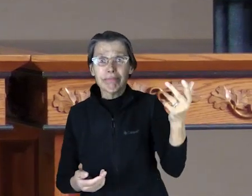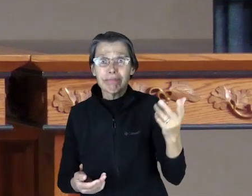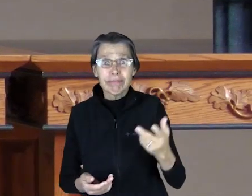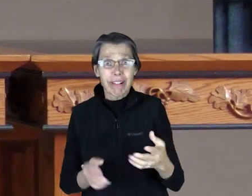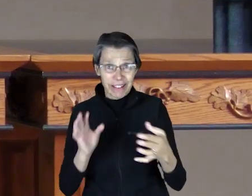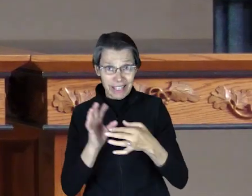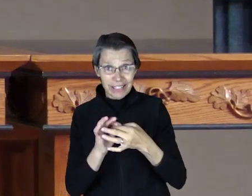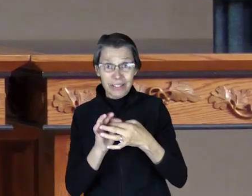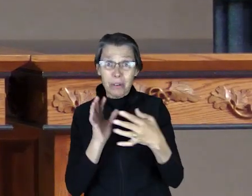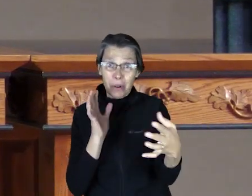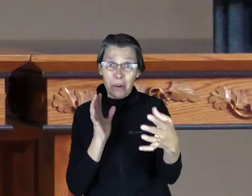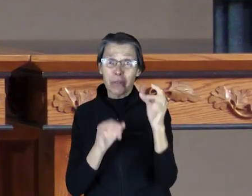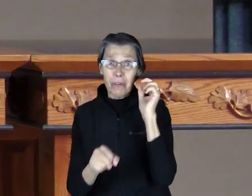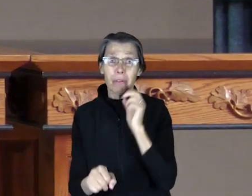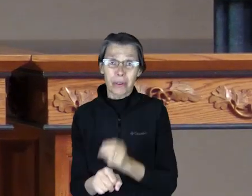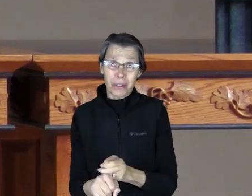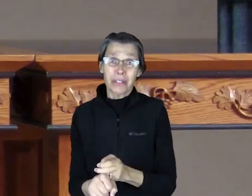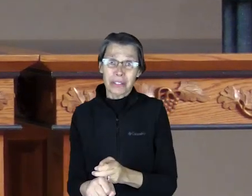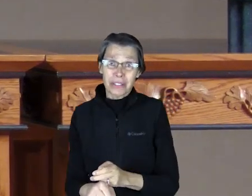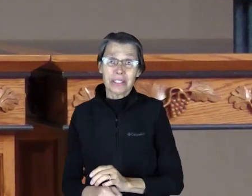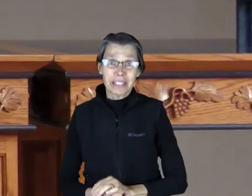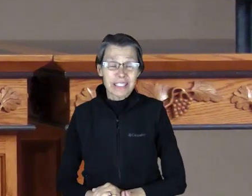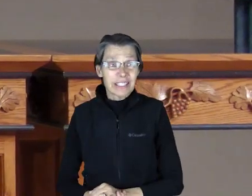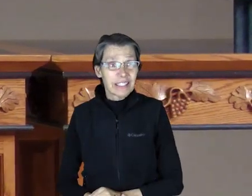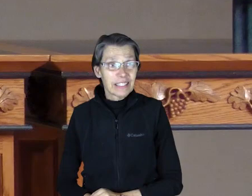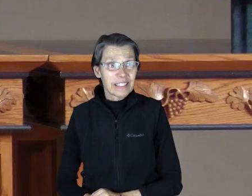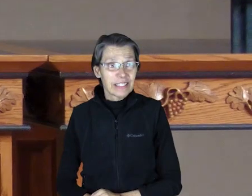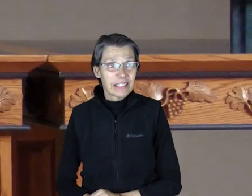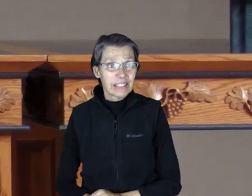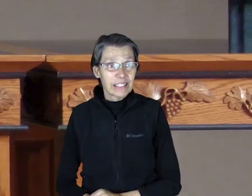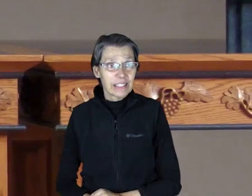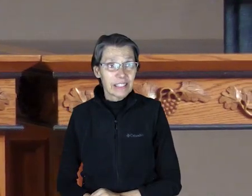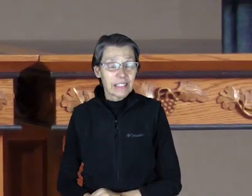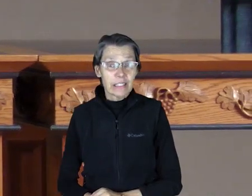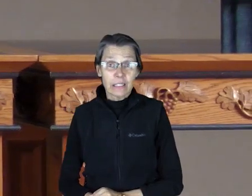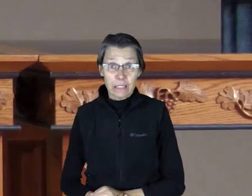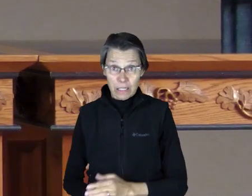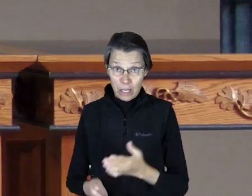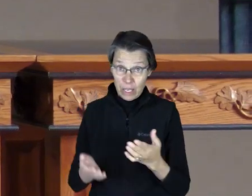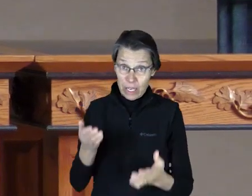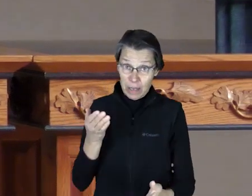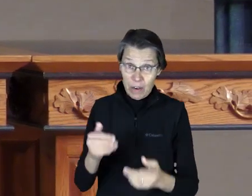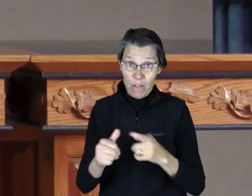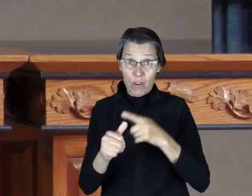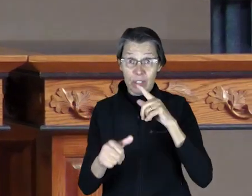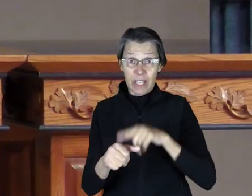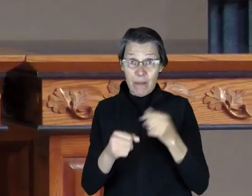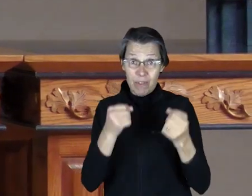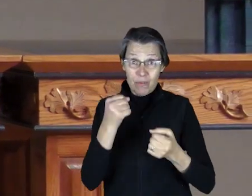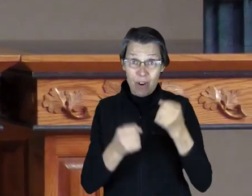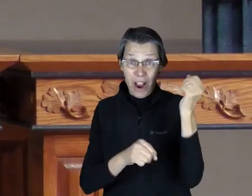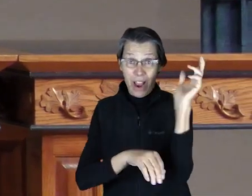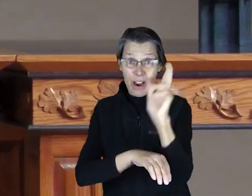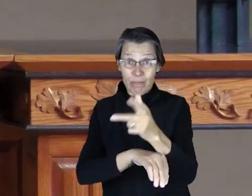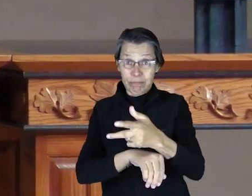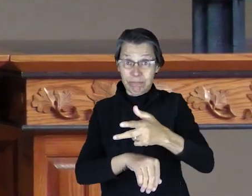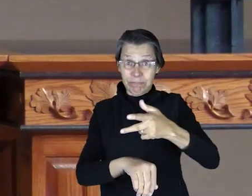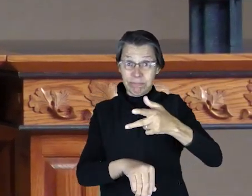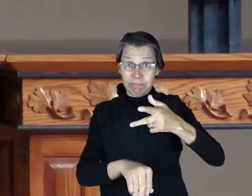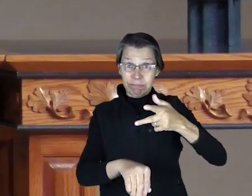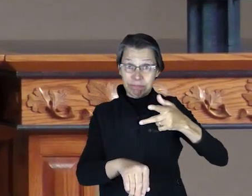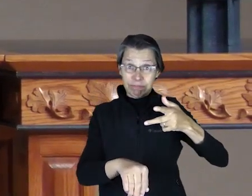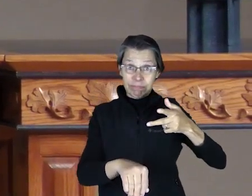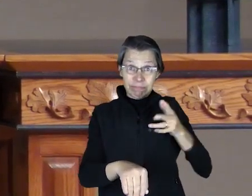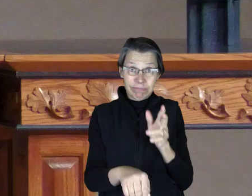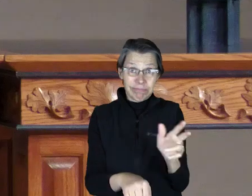Letting go is hard. Maybe it's letting them go out the driveway for the first time in the car